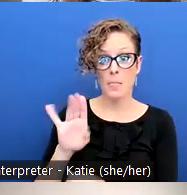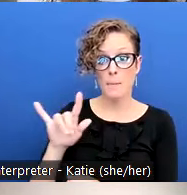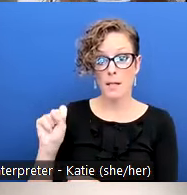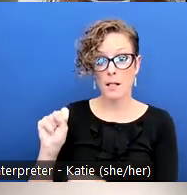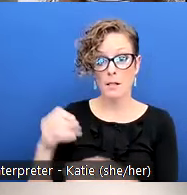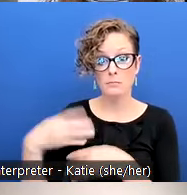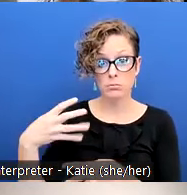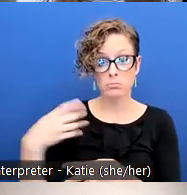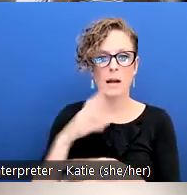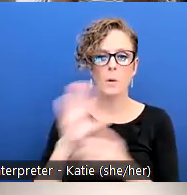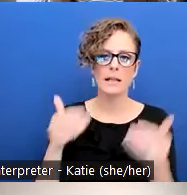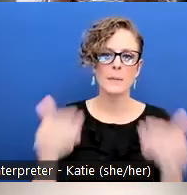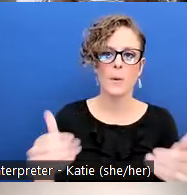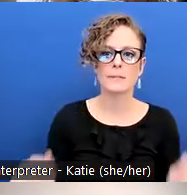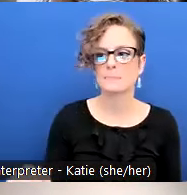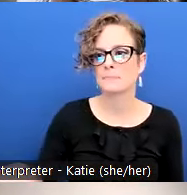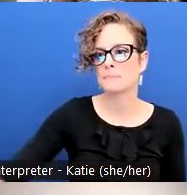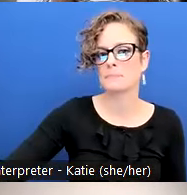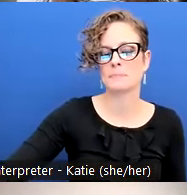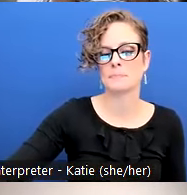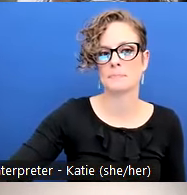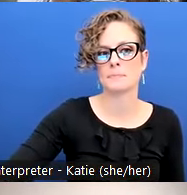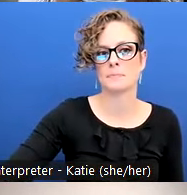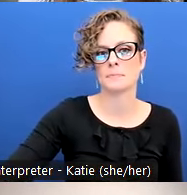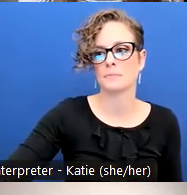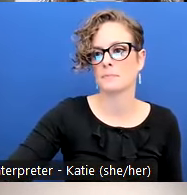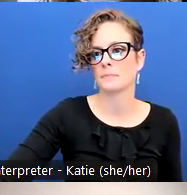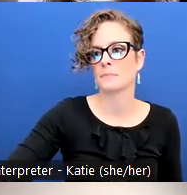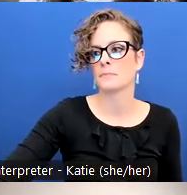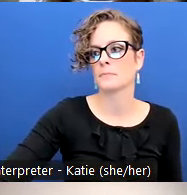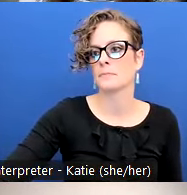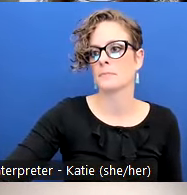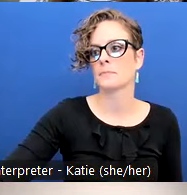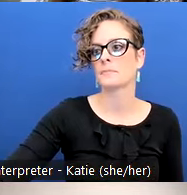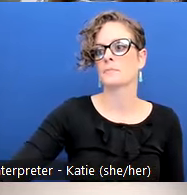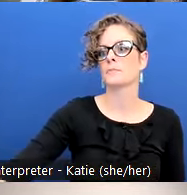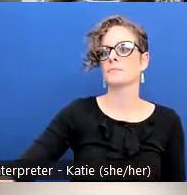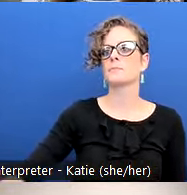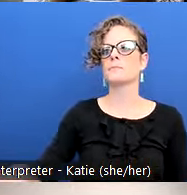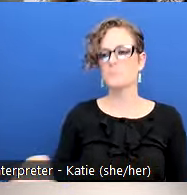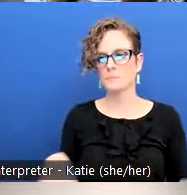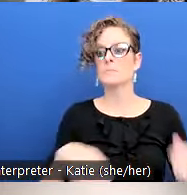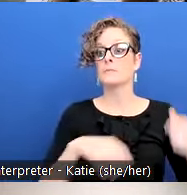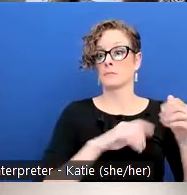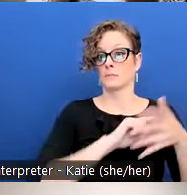going. These are some, as I